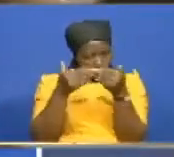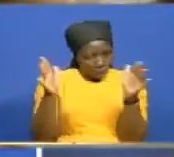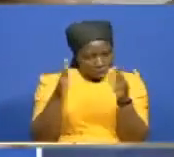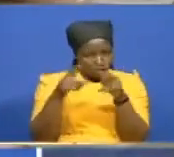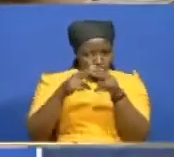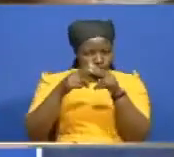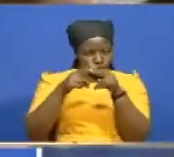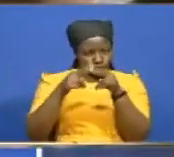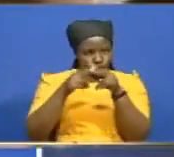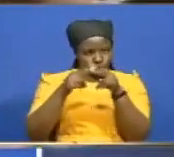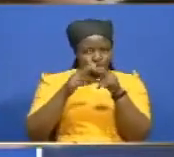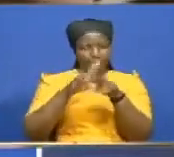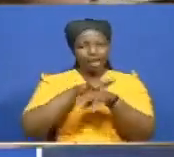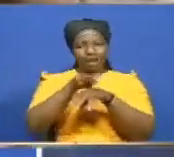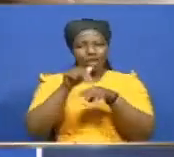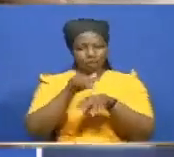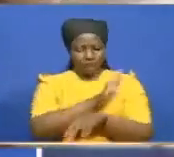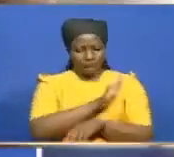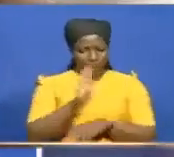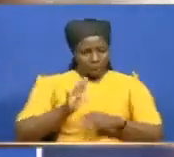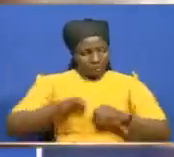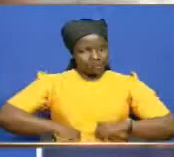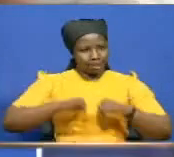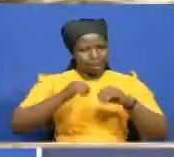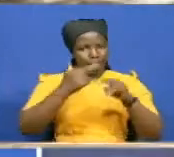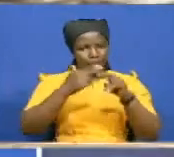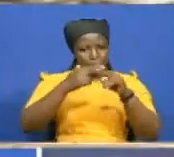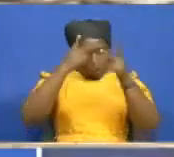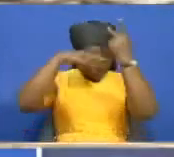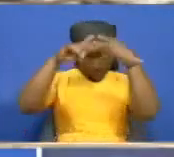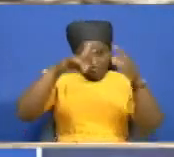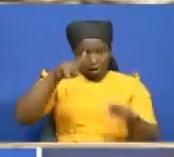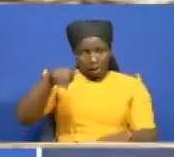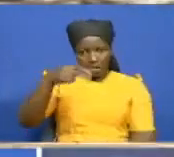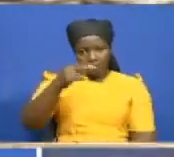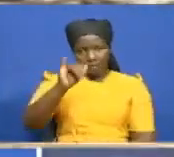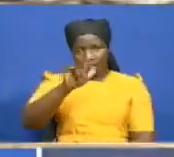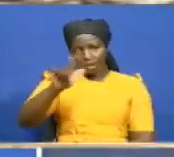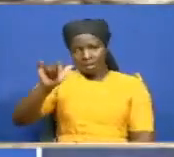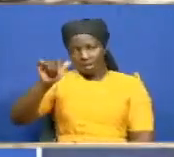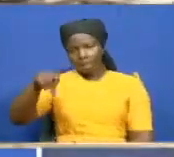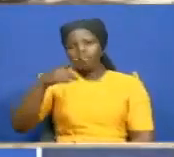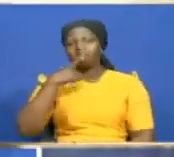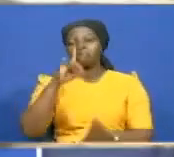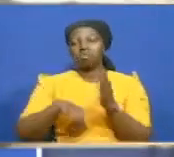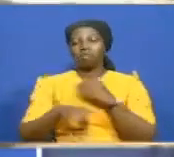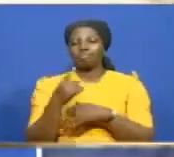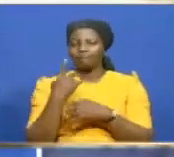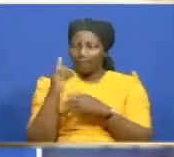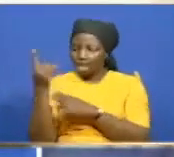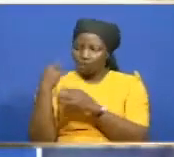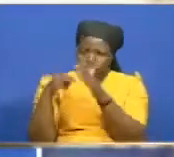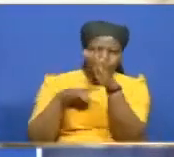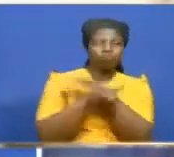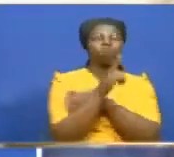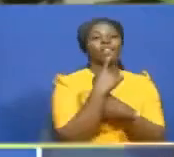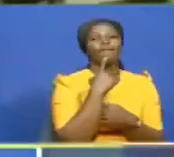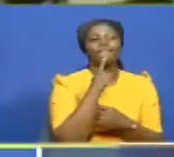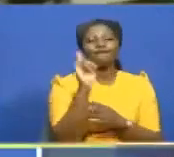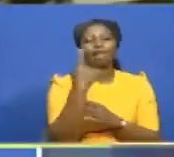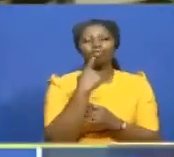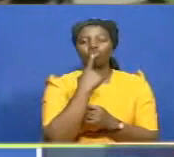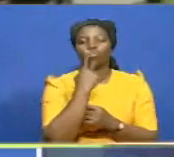soon. National Board Chairman Professor Philip Kaloki revealed the first intake of 200 students will report in